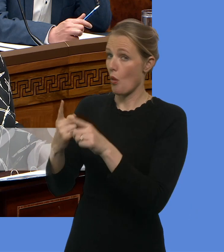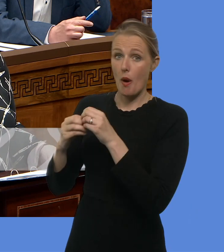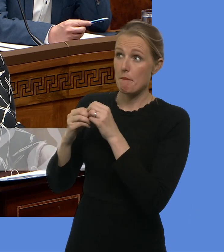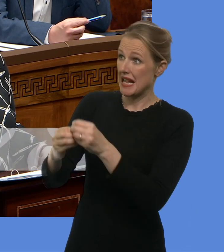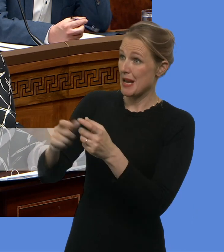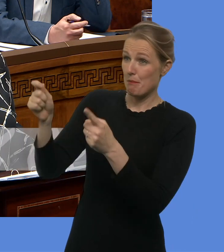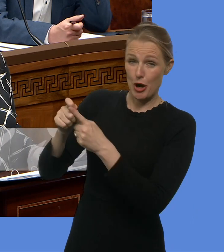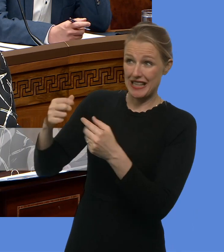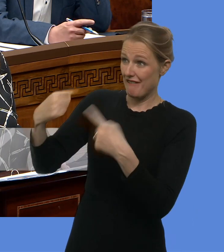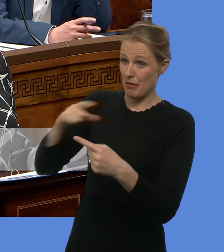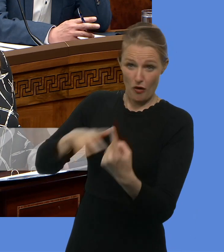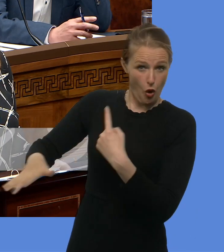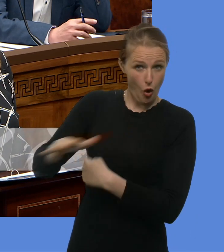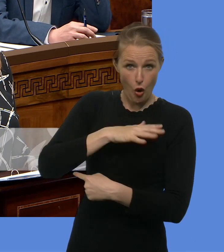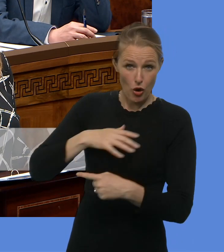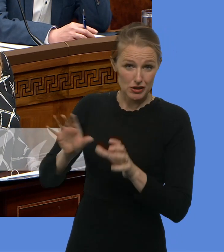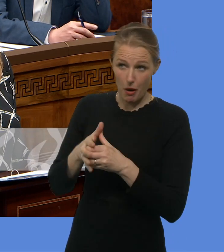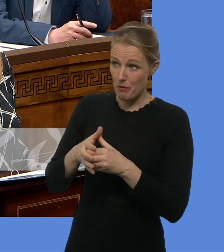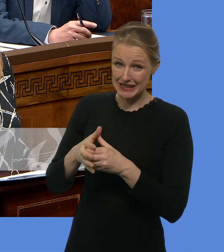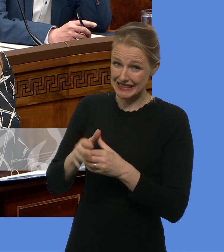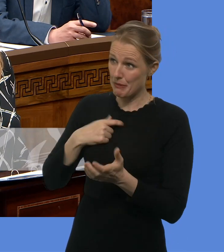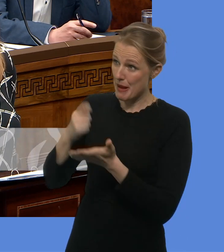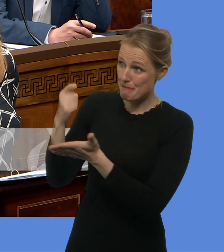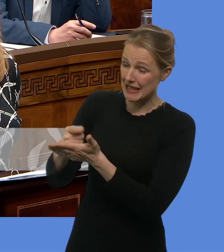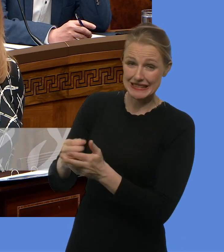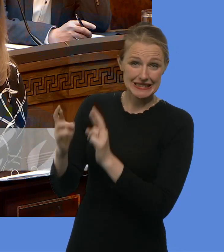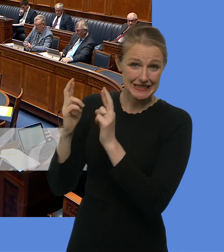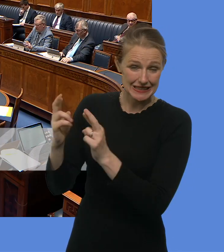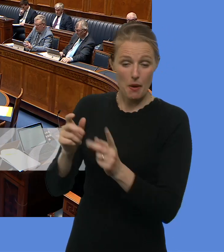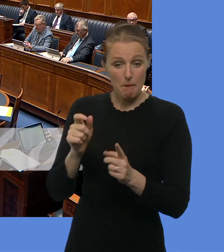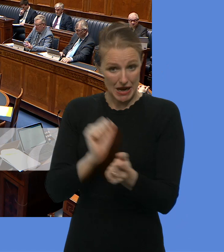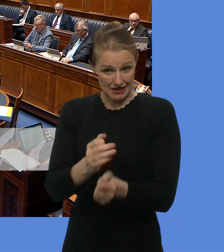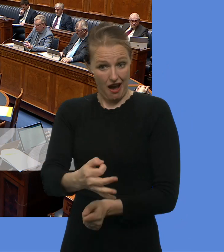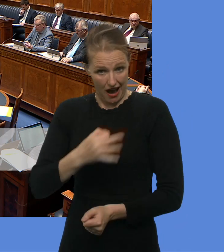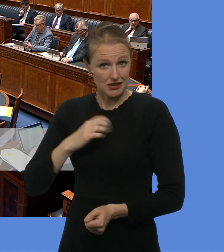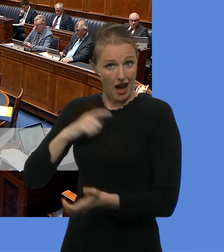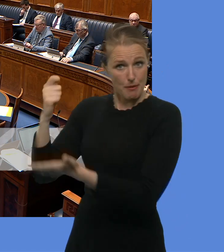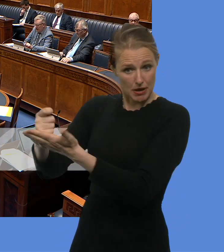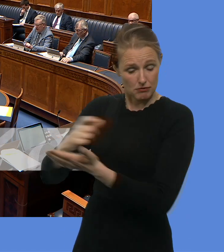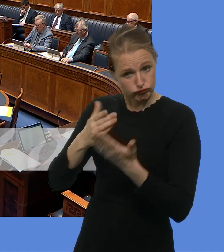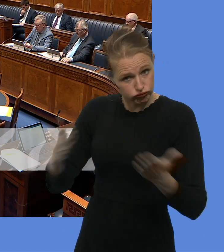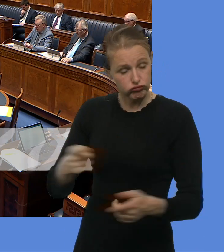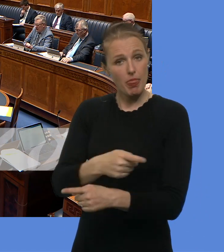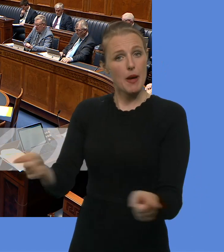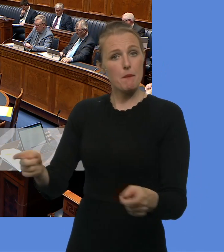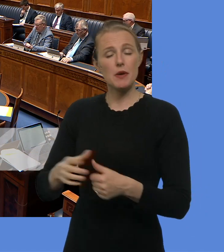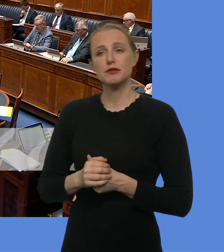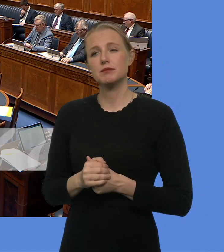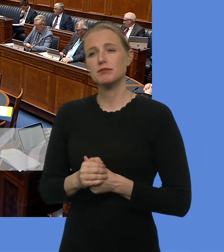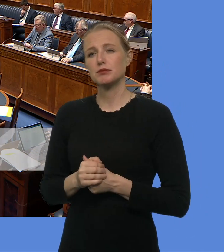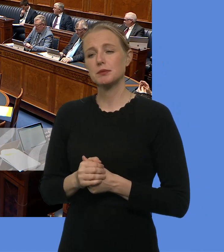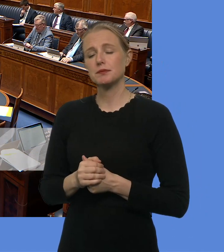funding for all departments. So the bids reflect what the PSNI have asked for. Mr. Clark. Thank